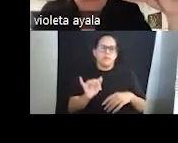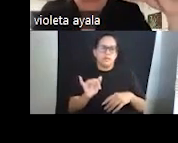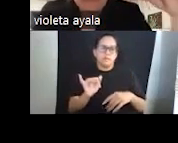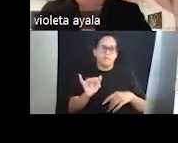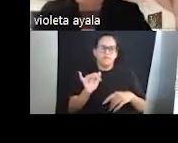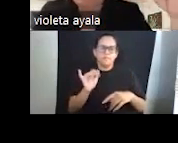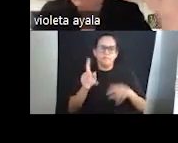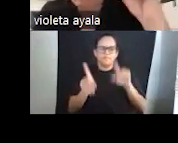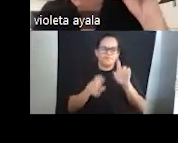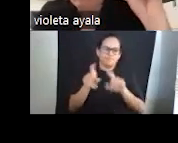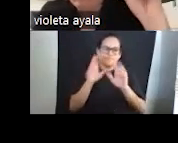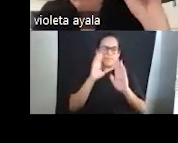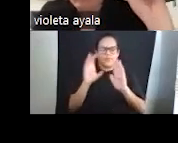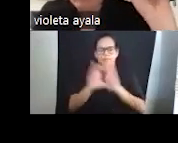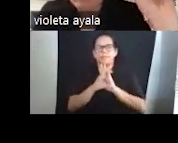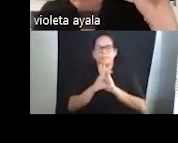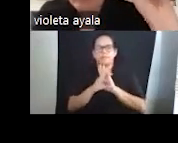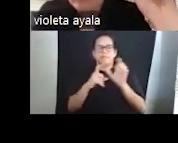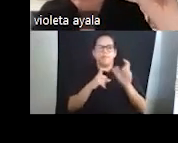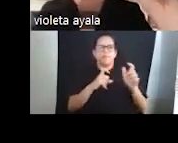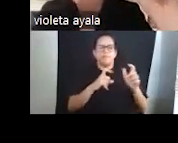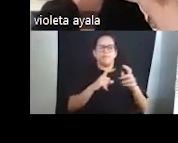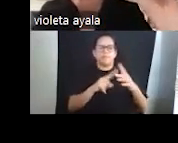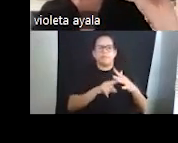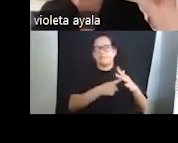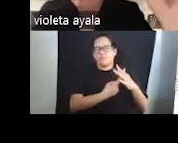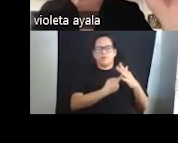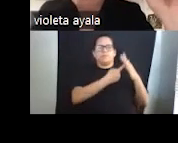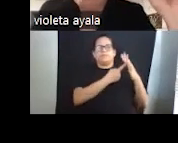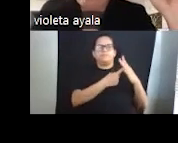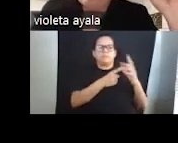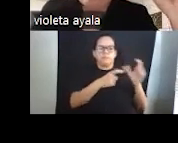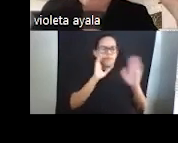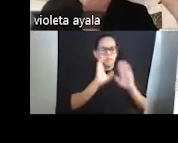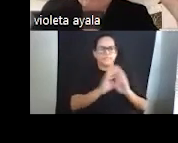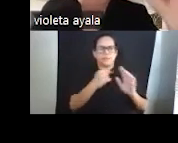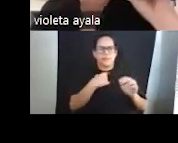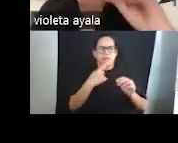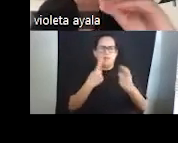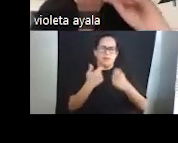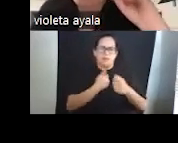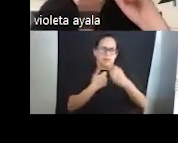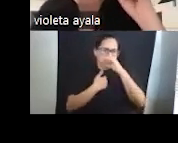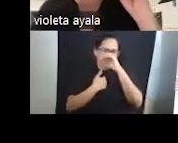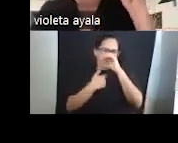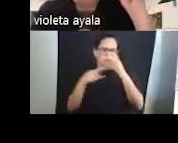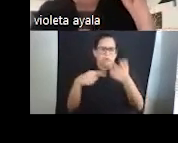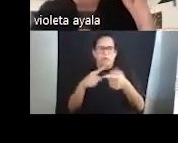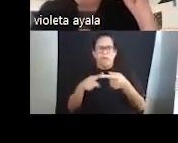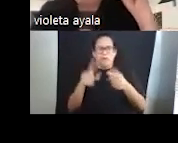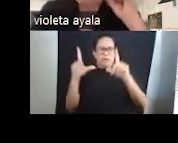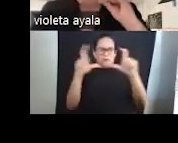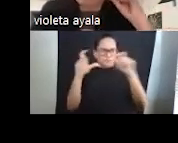question image from the very genesis of image. And I questioned myself about photography. And